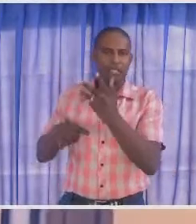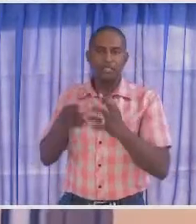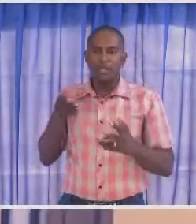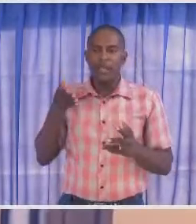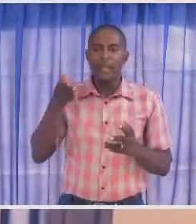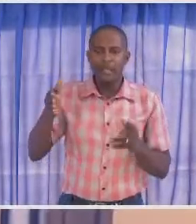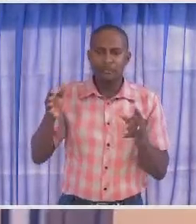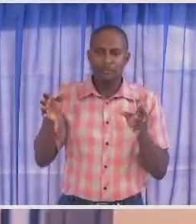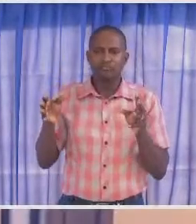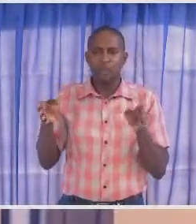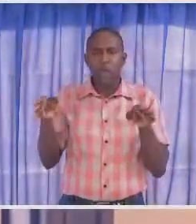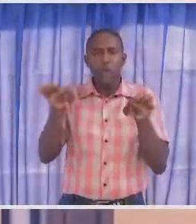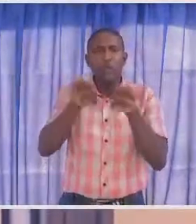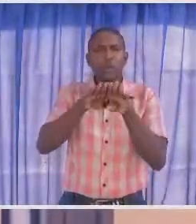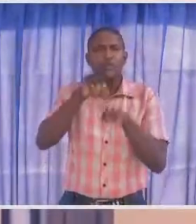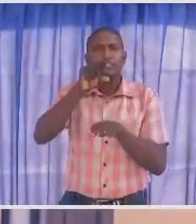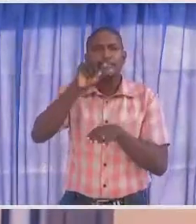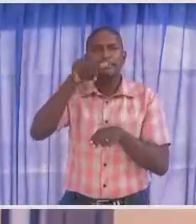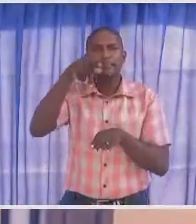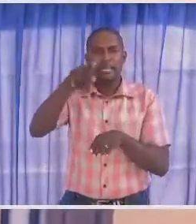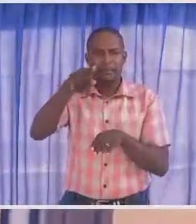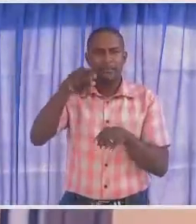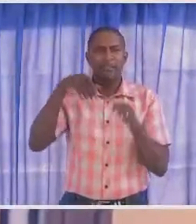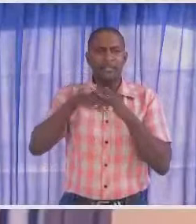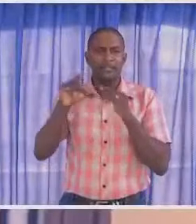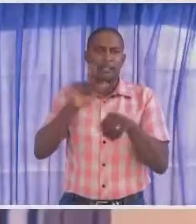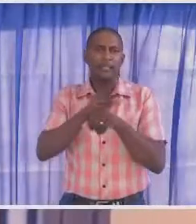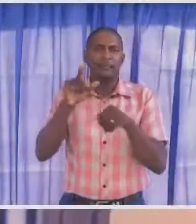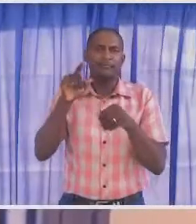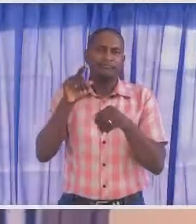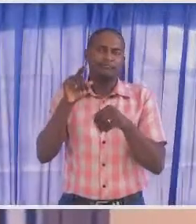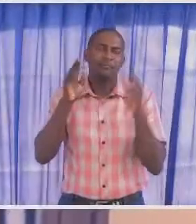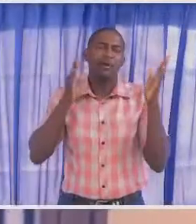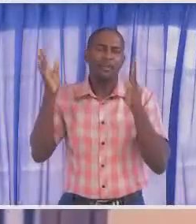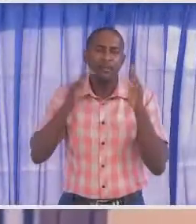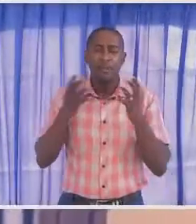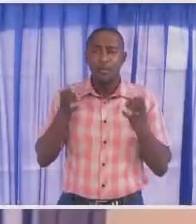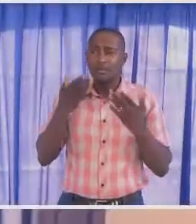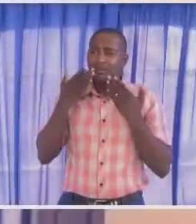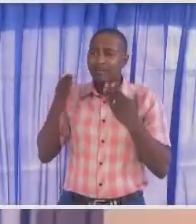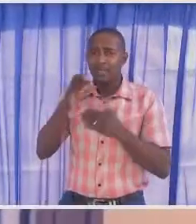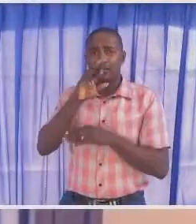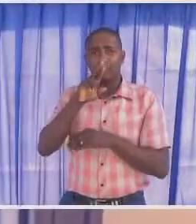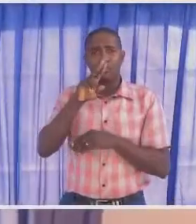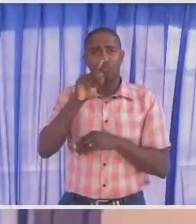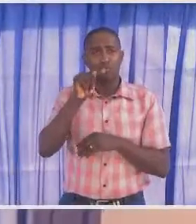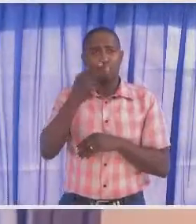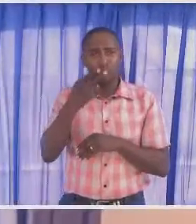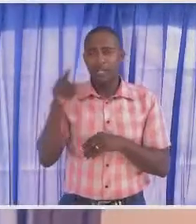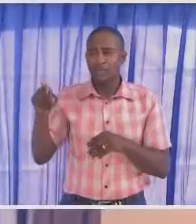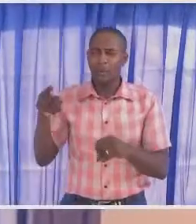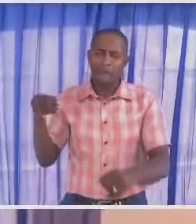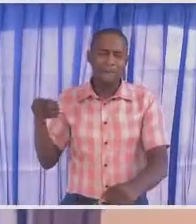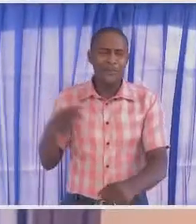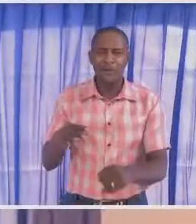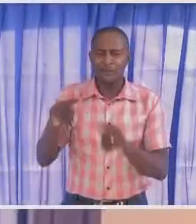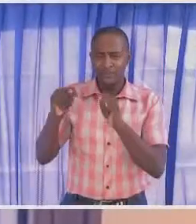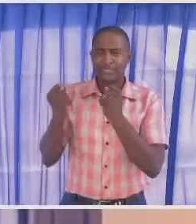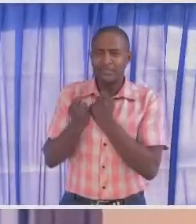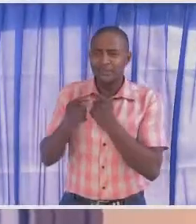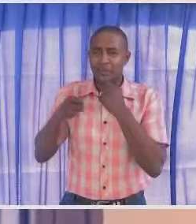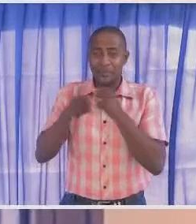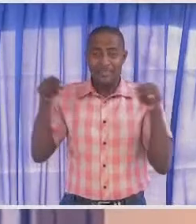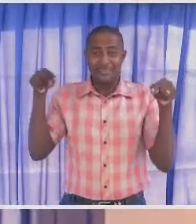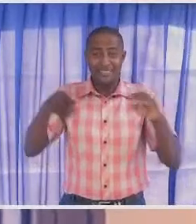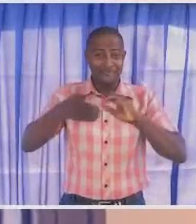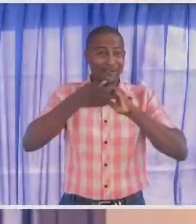labor market. I want to thank Ruth and her powerful team who today have made this partnership a